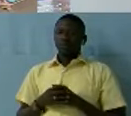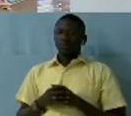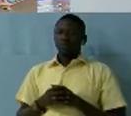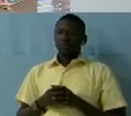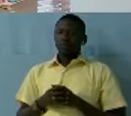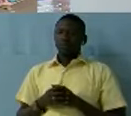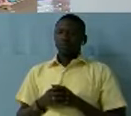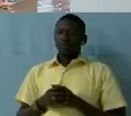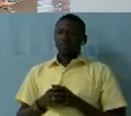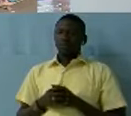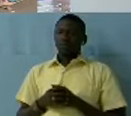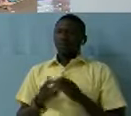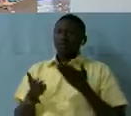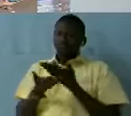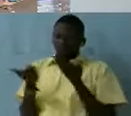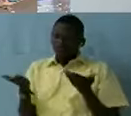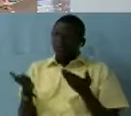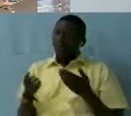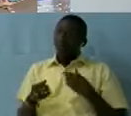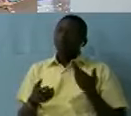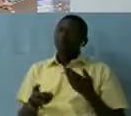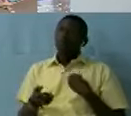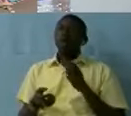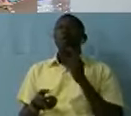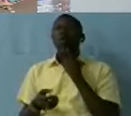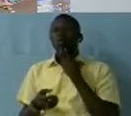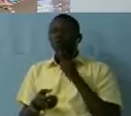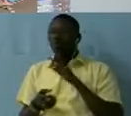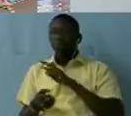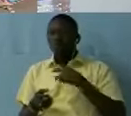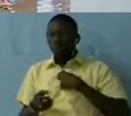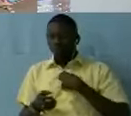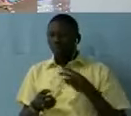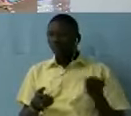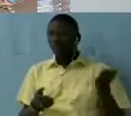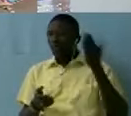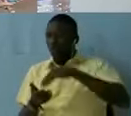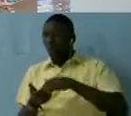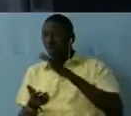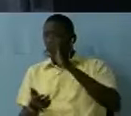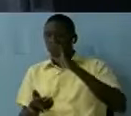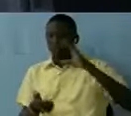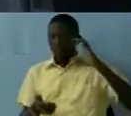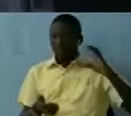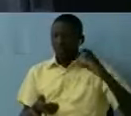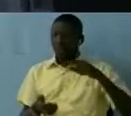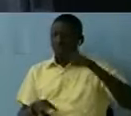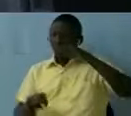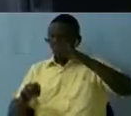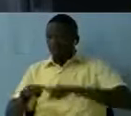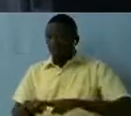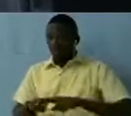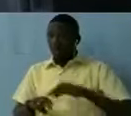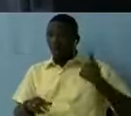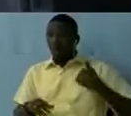affair. That was the reason why he doesn't want me to come here and testify